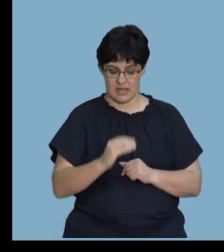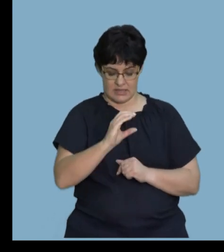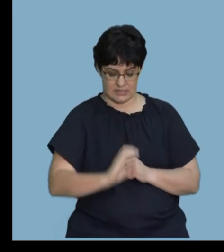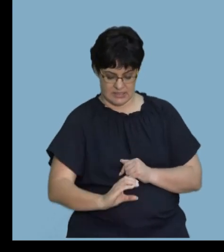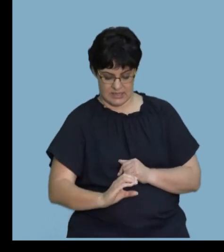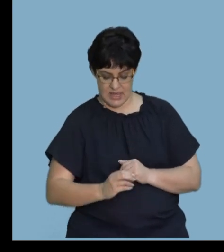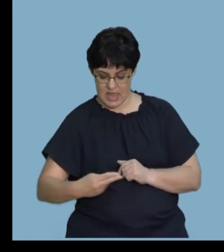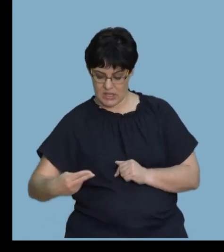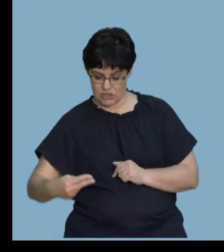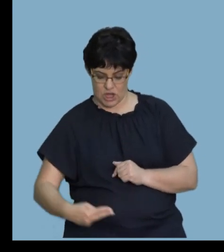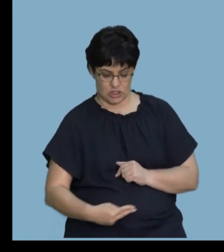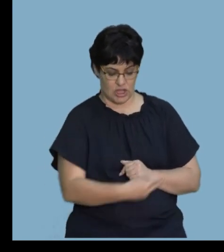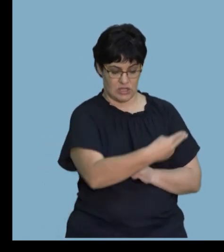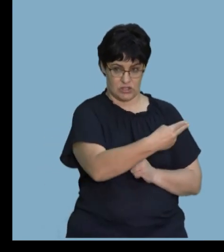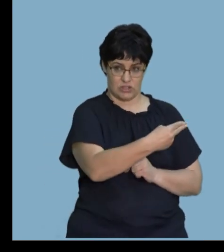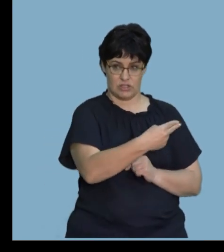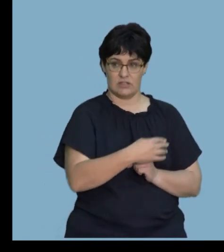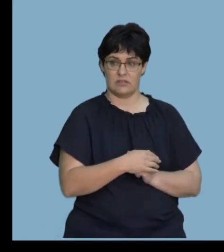CH3, all right?